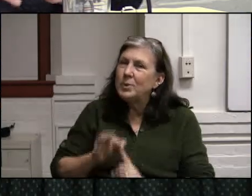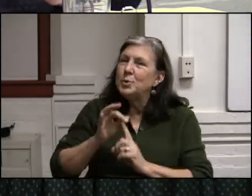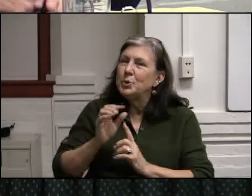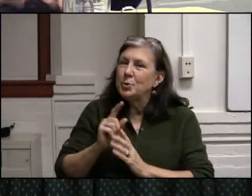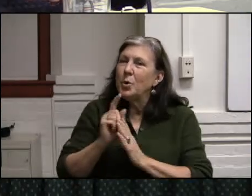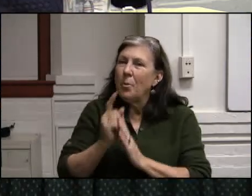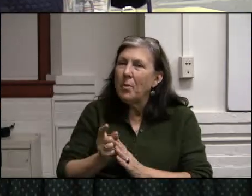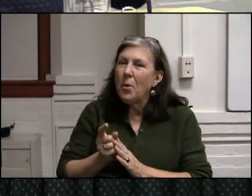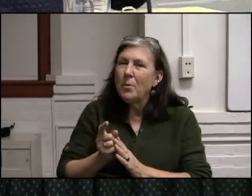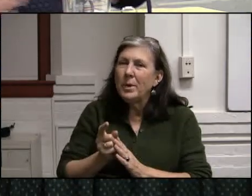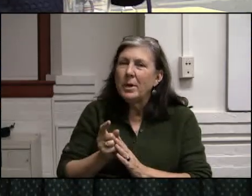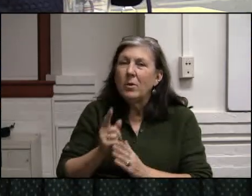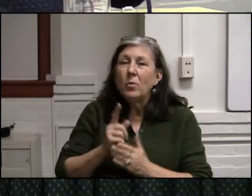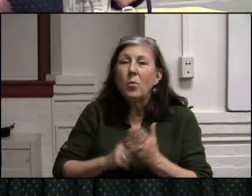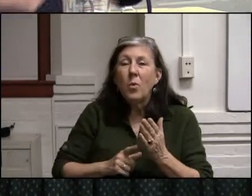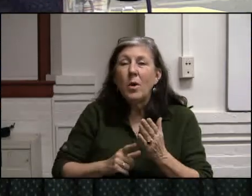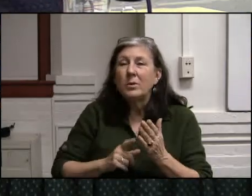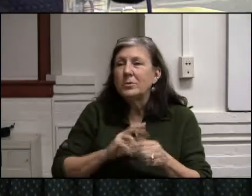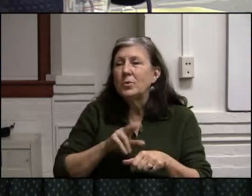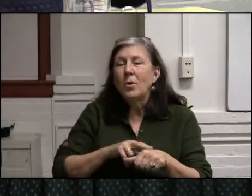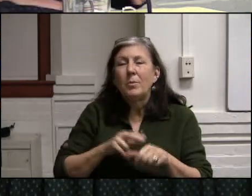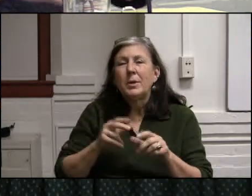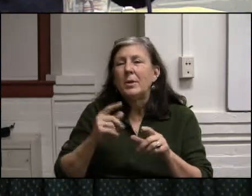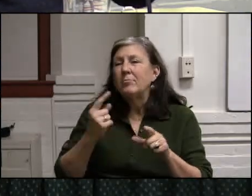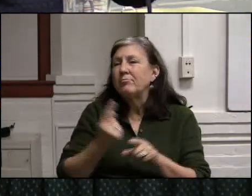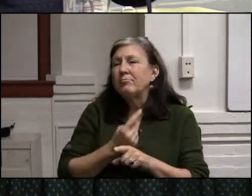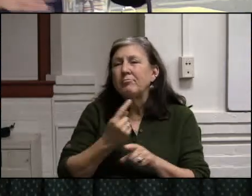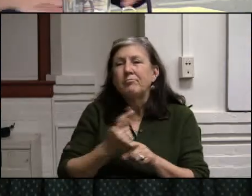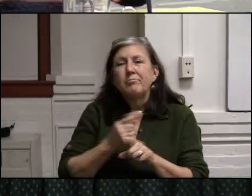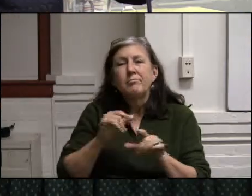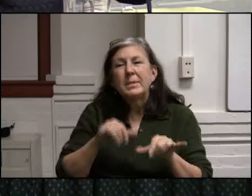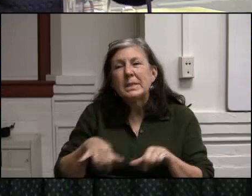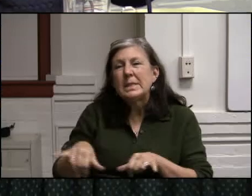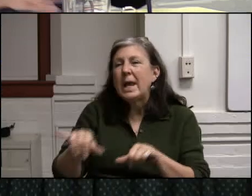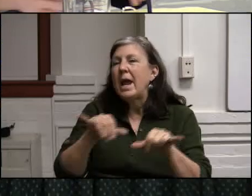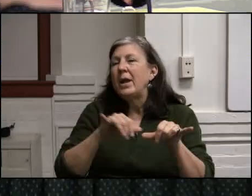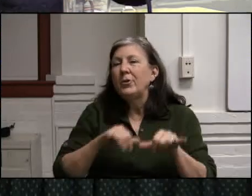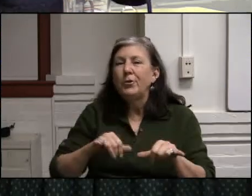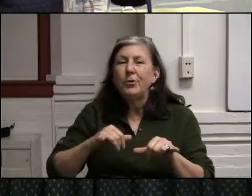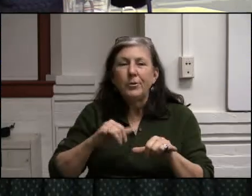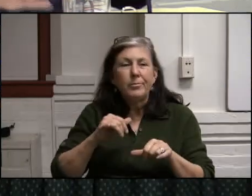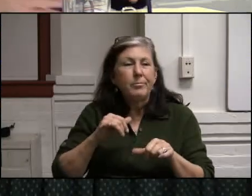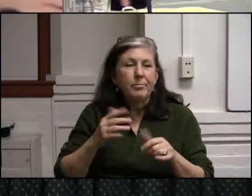moment in what is a really standard, frankly, sort of